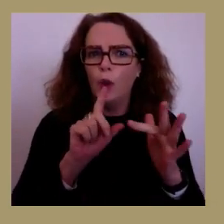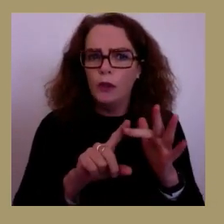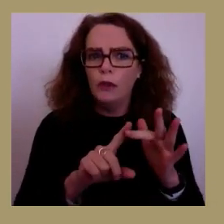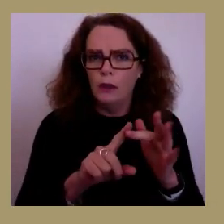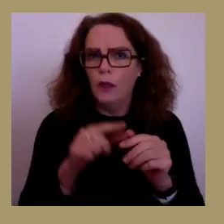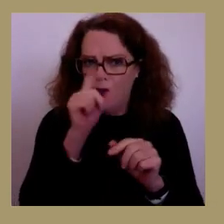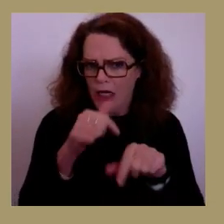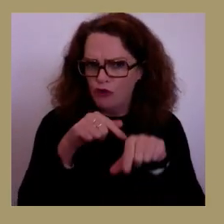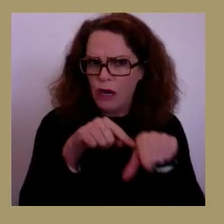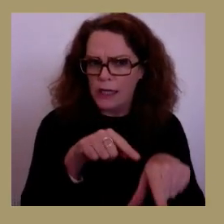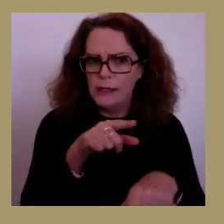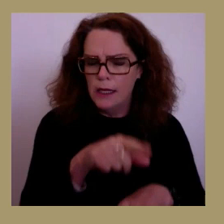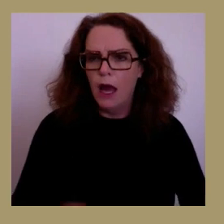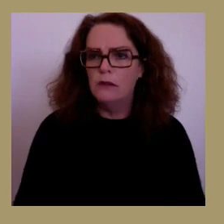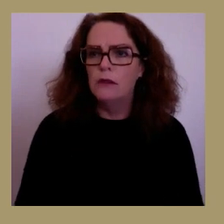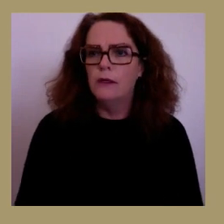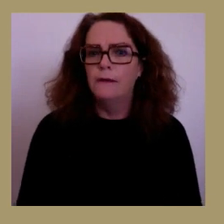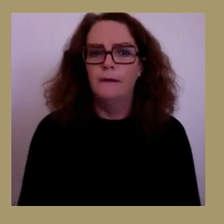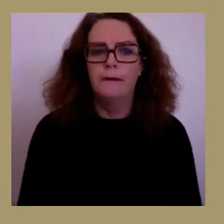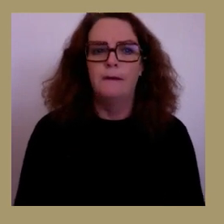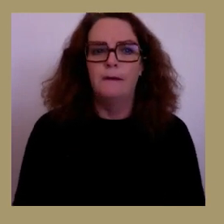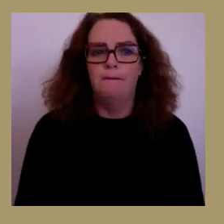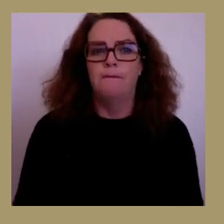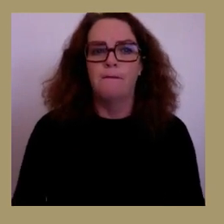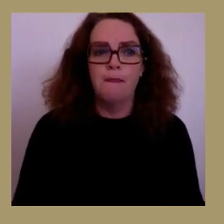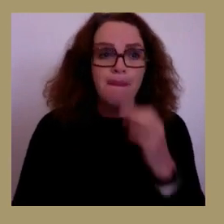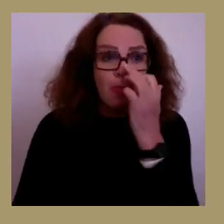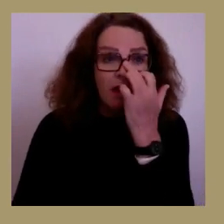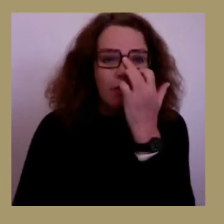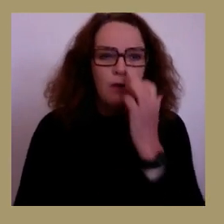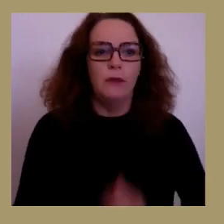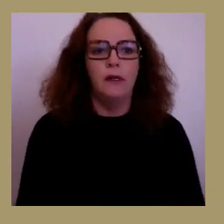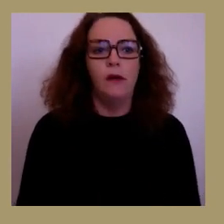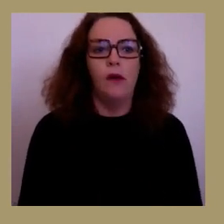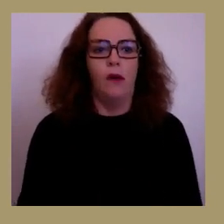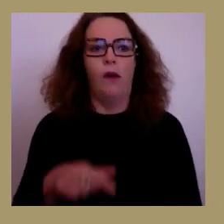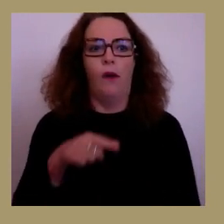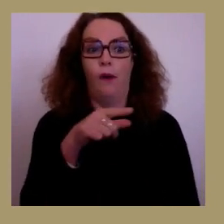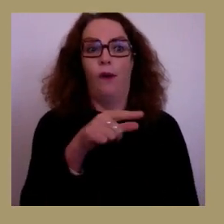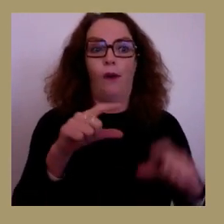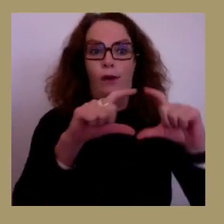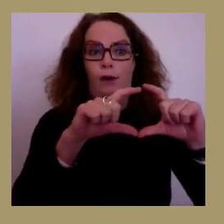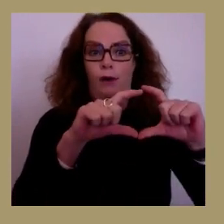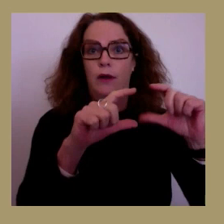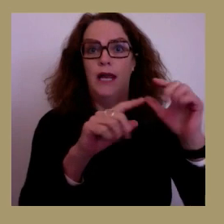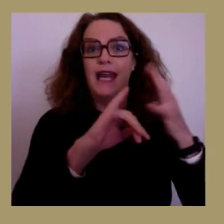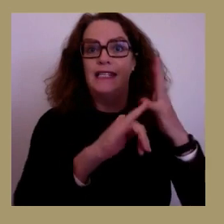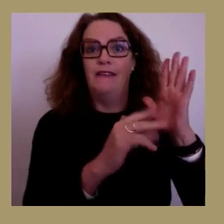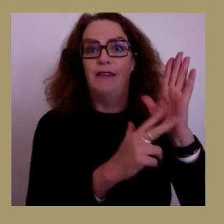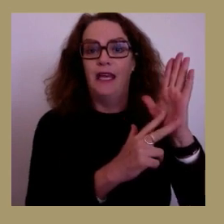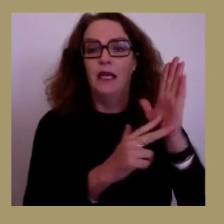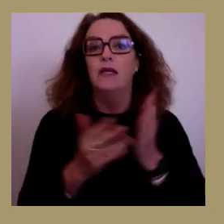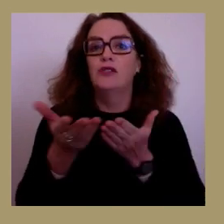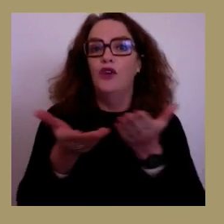It's a Salesforce identity code, essentially, at the top here, with your unique identifier, the SV number. They're